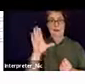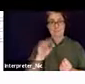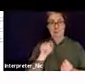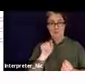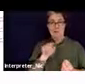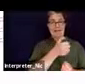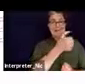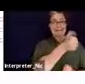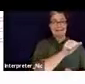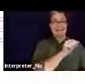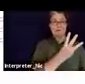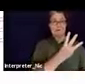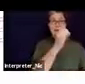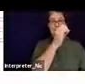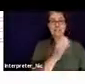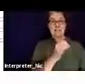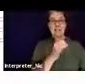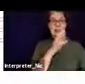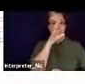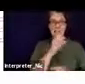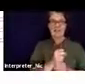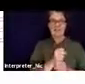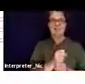is the bottom statistic 76%.